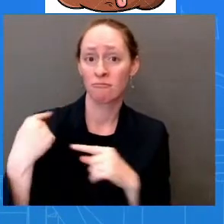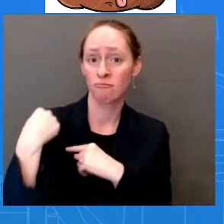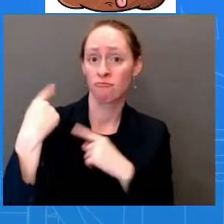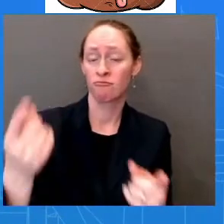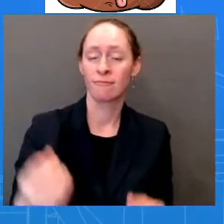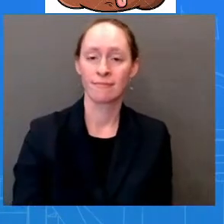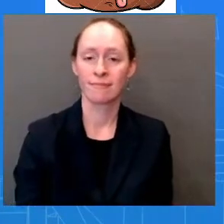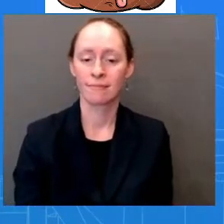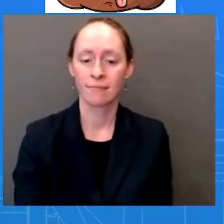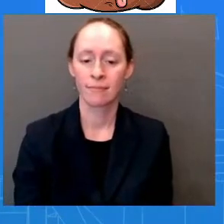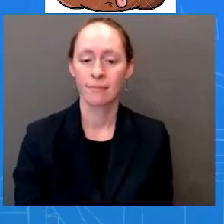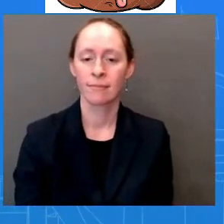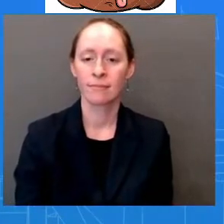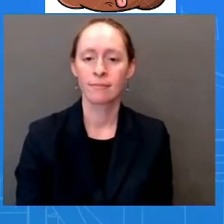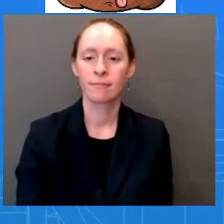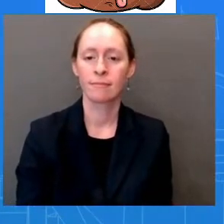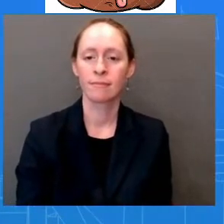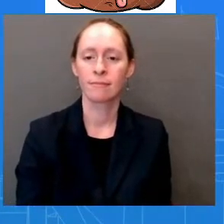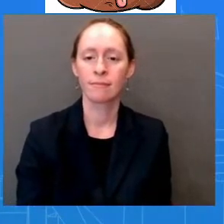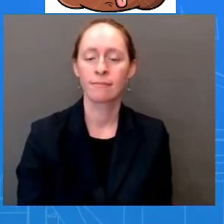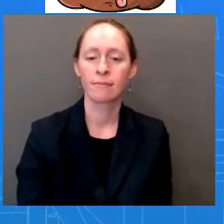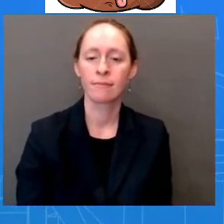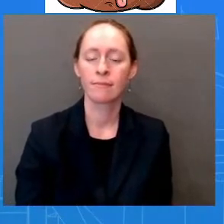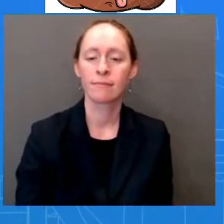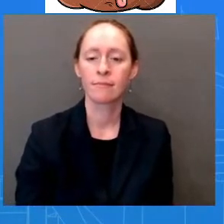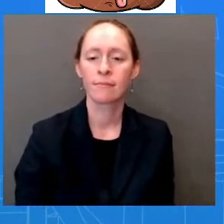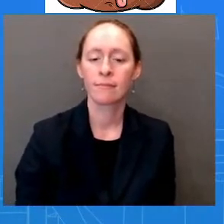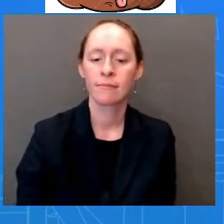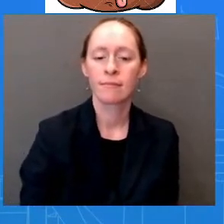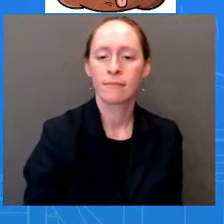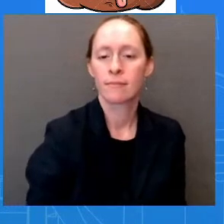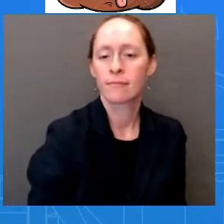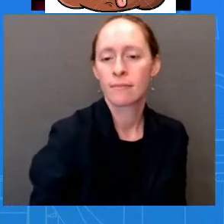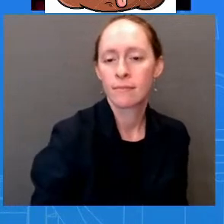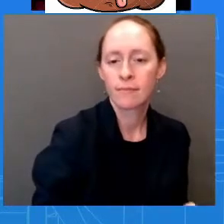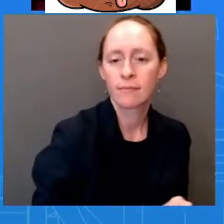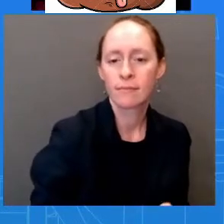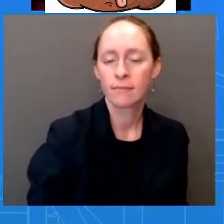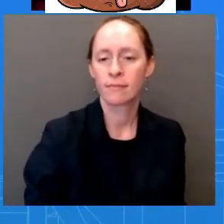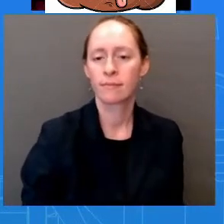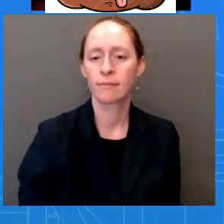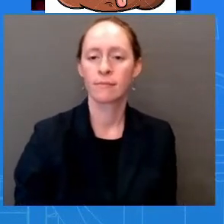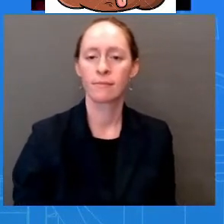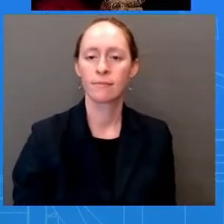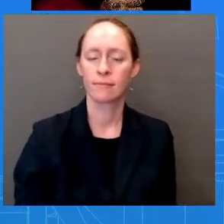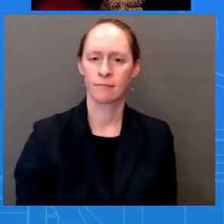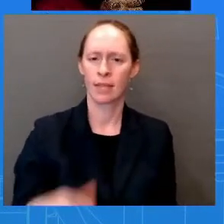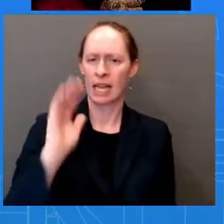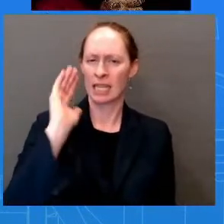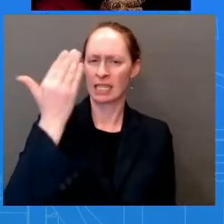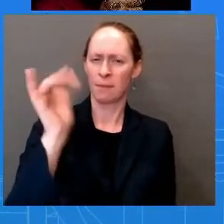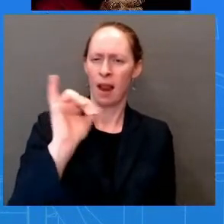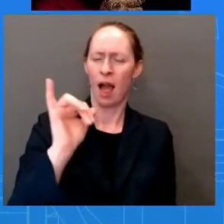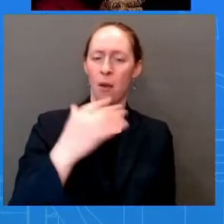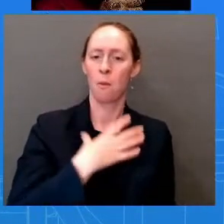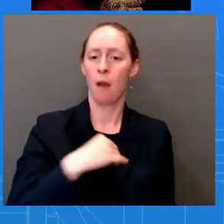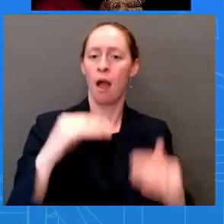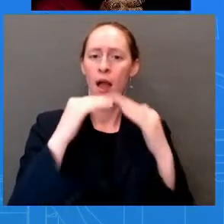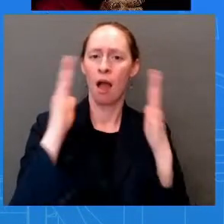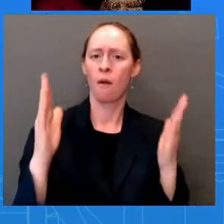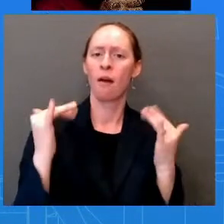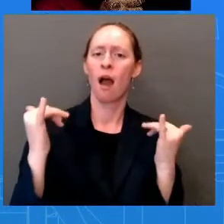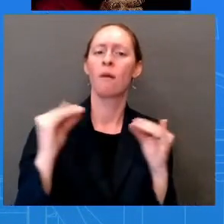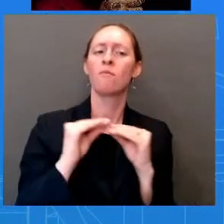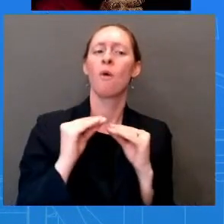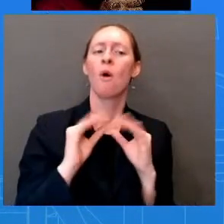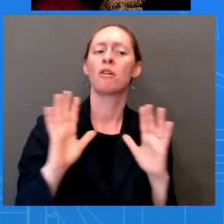House does seem a lot more hands-off this time around, though, than you were before the last strike deadline. Smart Transportation